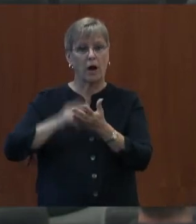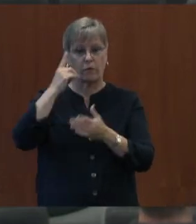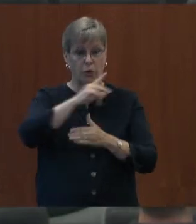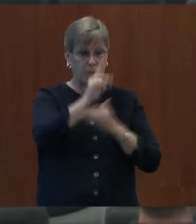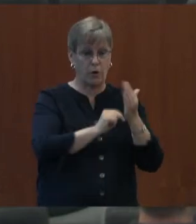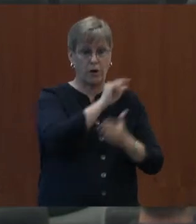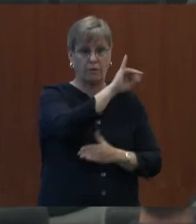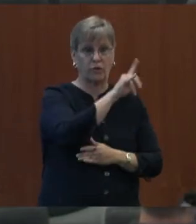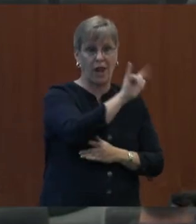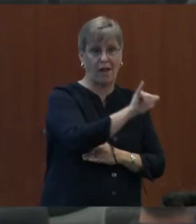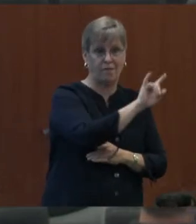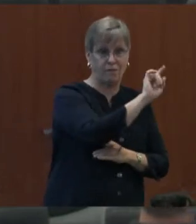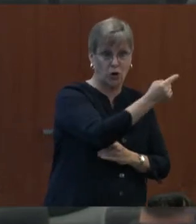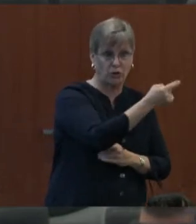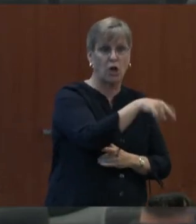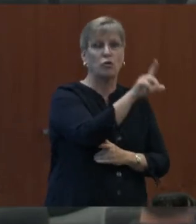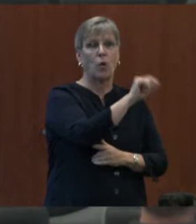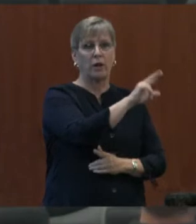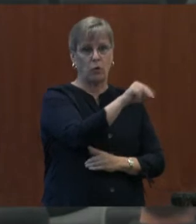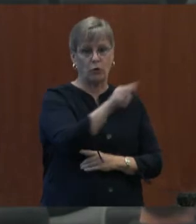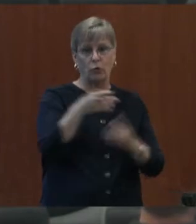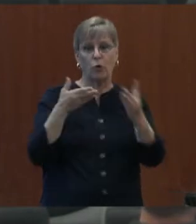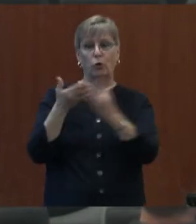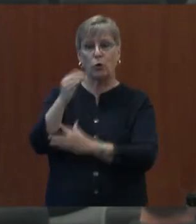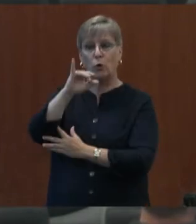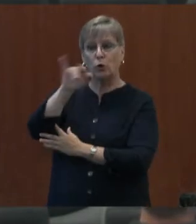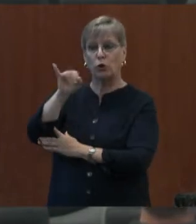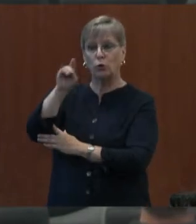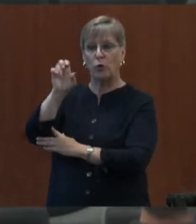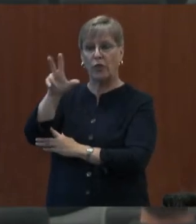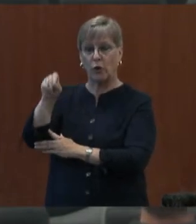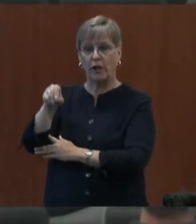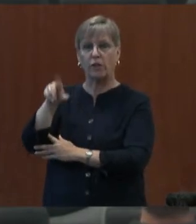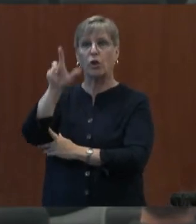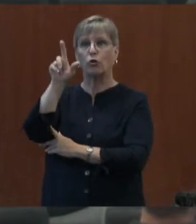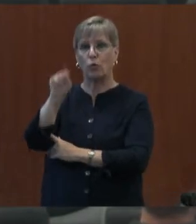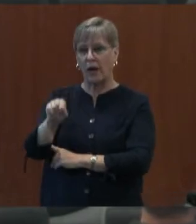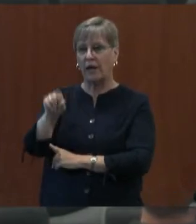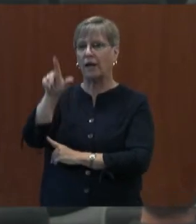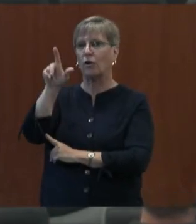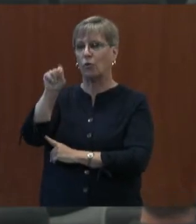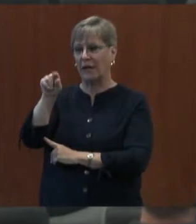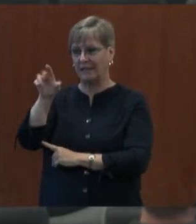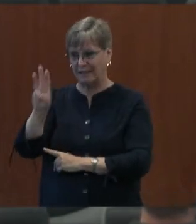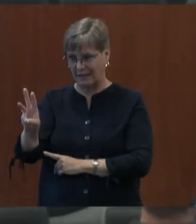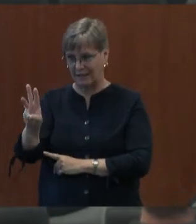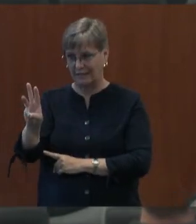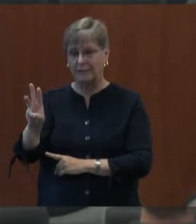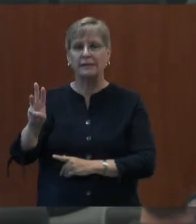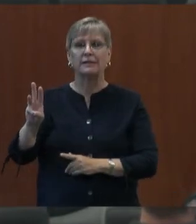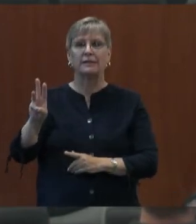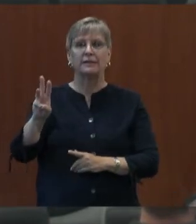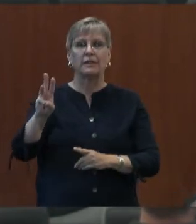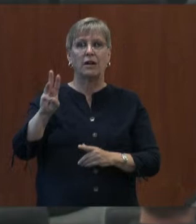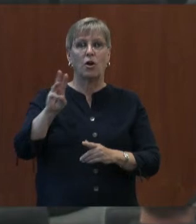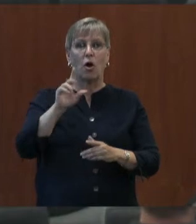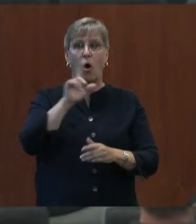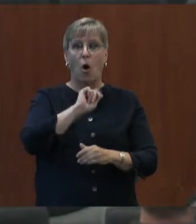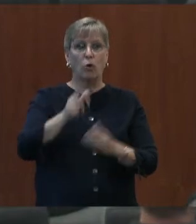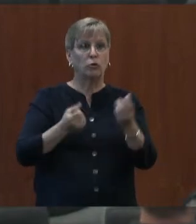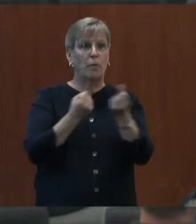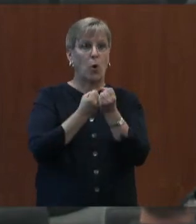period from July 1st, 2022 through June 30th, 2026. All those in favor?